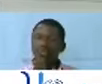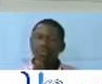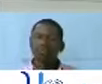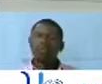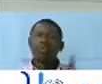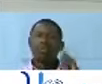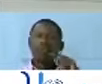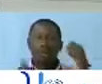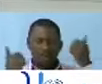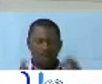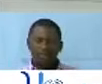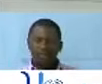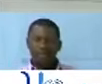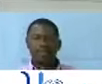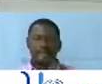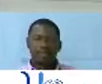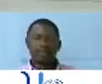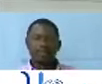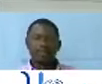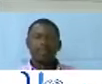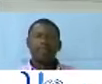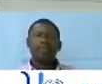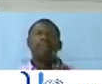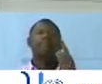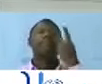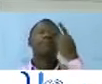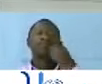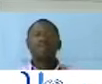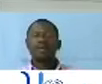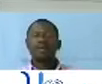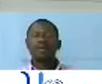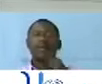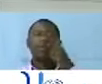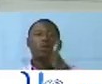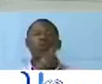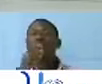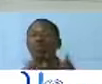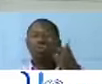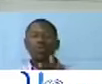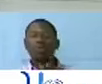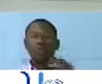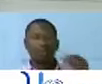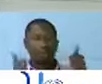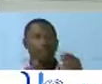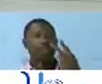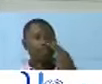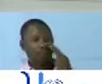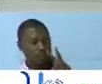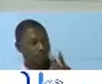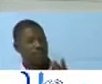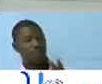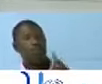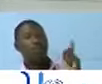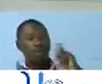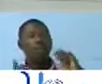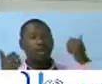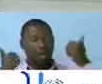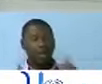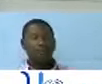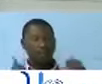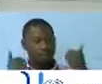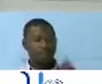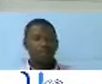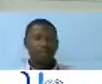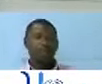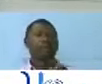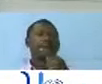was happening in the Gambia. For the first time, the world started seeing what we are going through. Ha ci ñeël ben nek na lo xamne